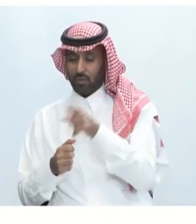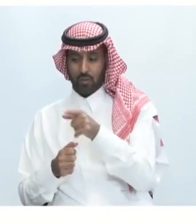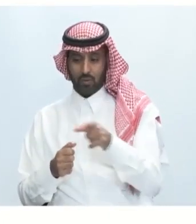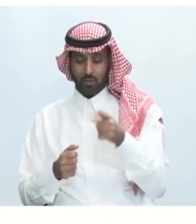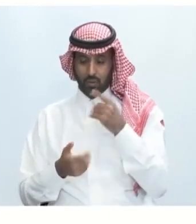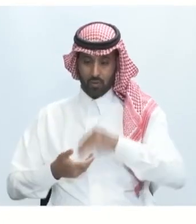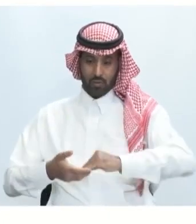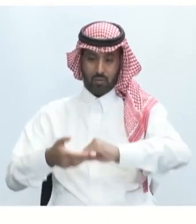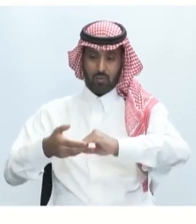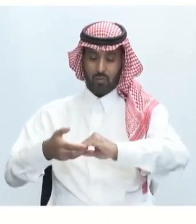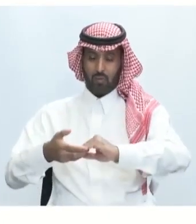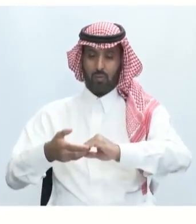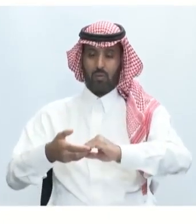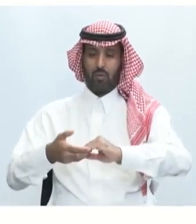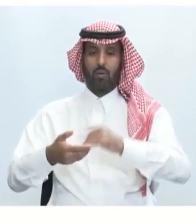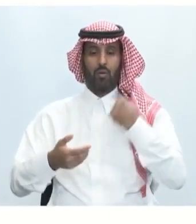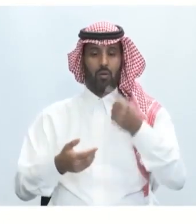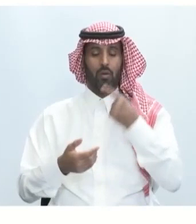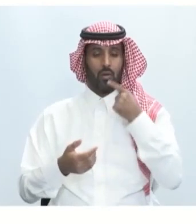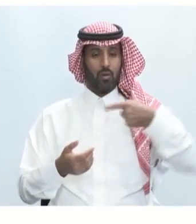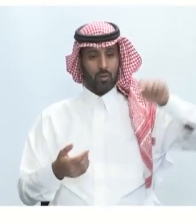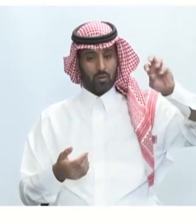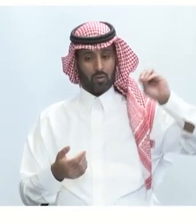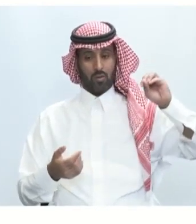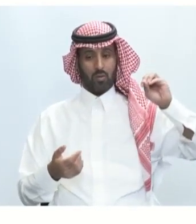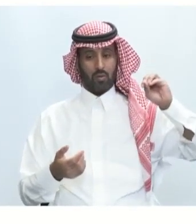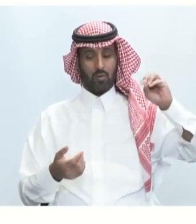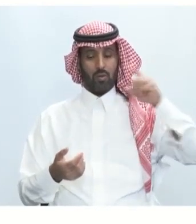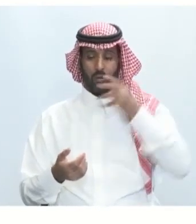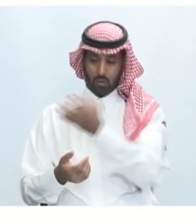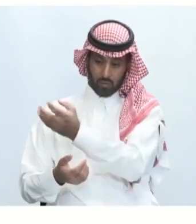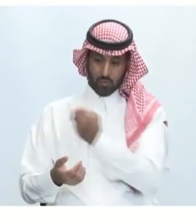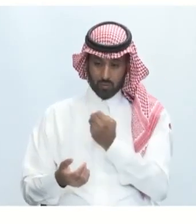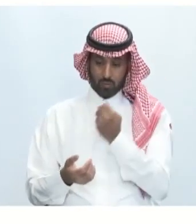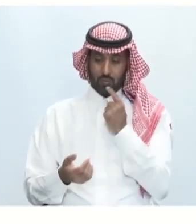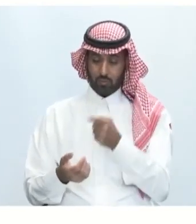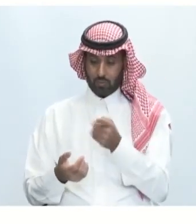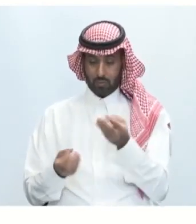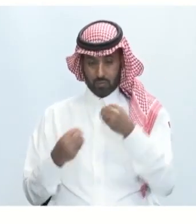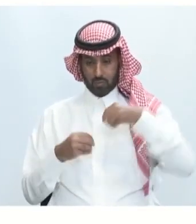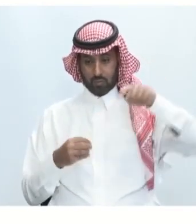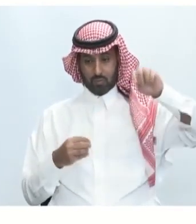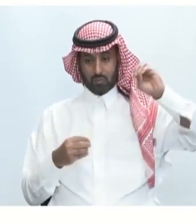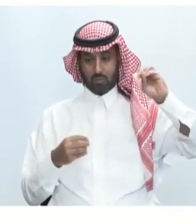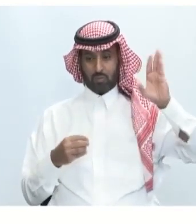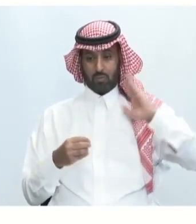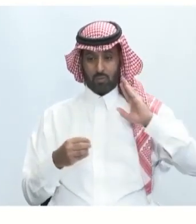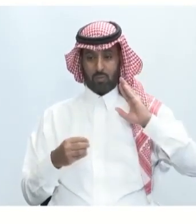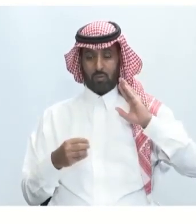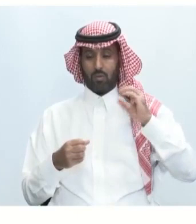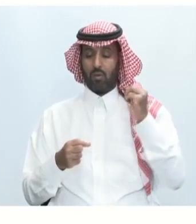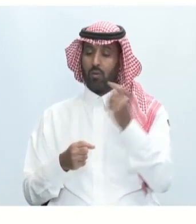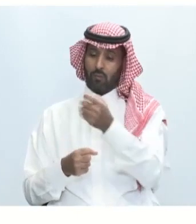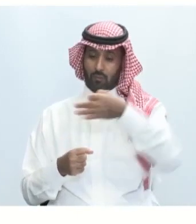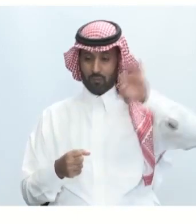of help. So we said about to, if he is receiving something, to if he is receiving something,